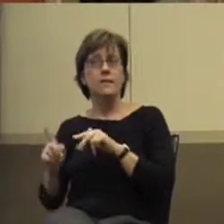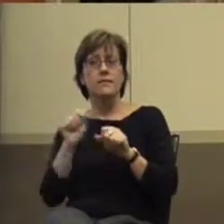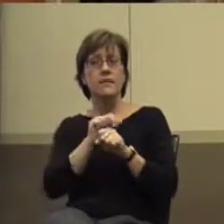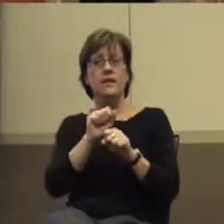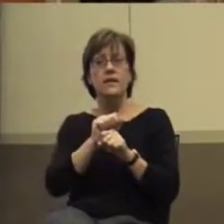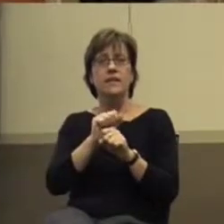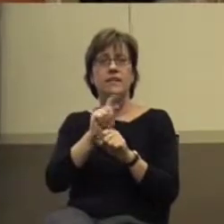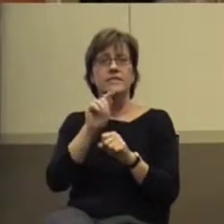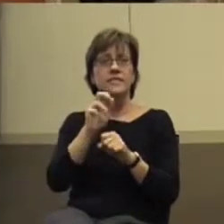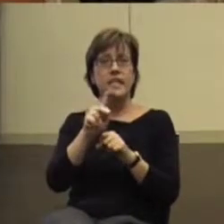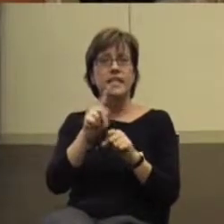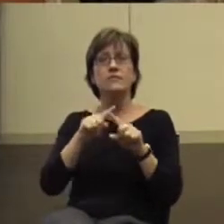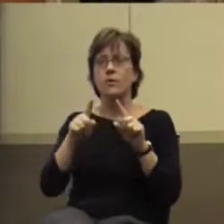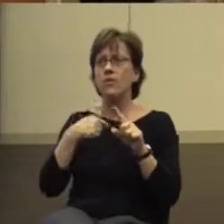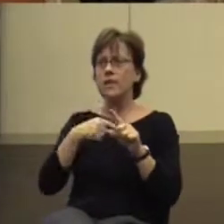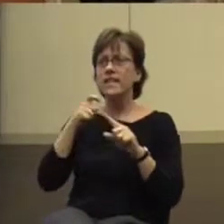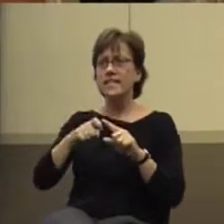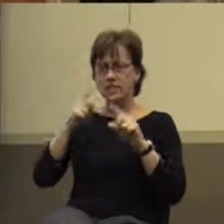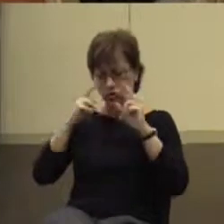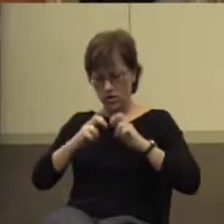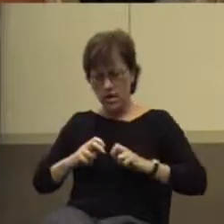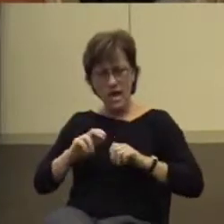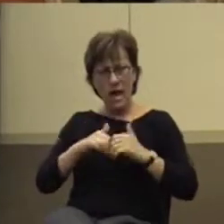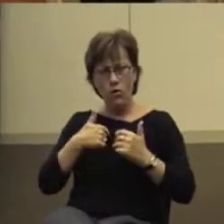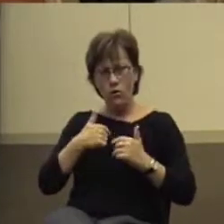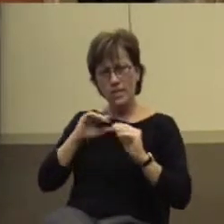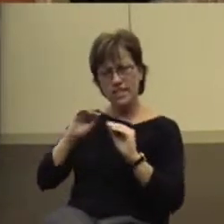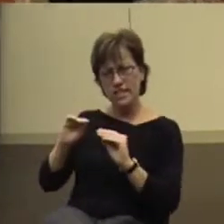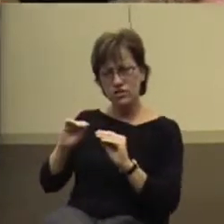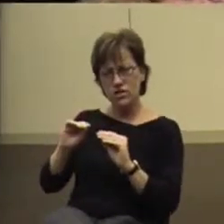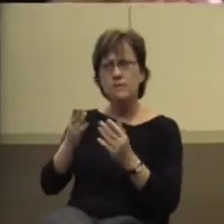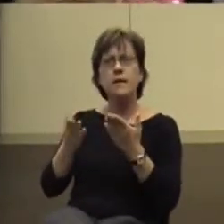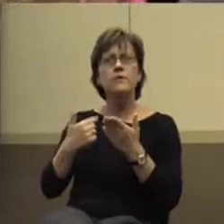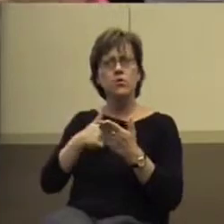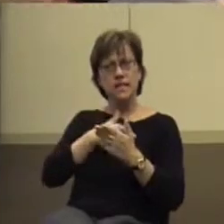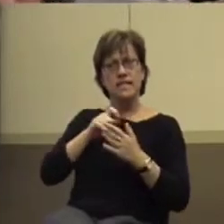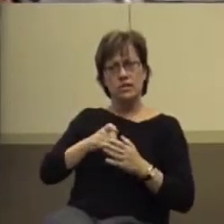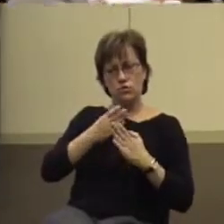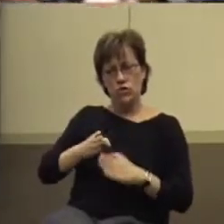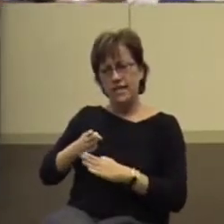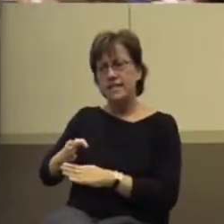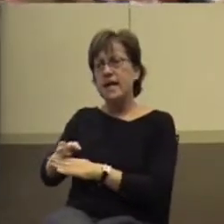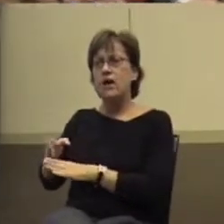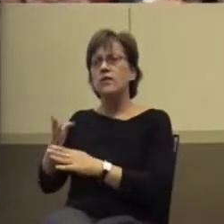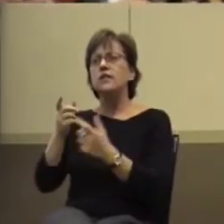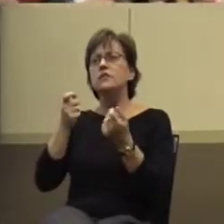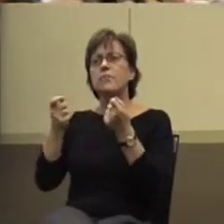have to evaluate how we're presenting the task. All right, that's good.